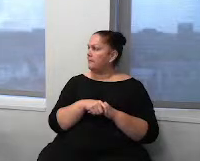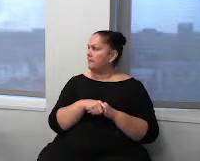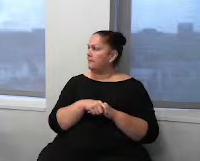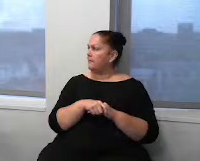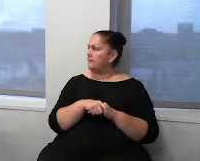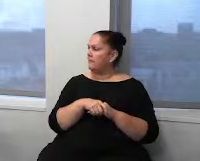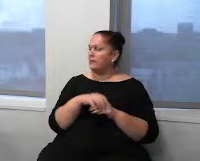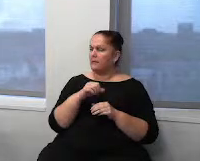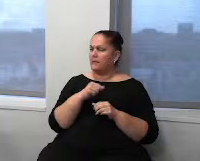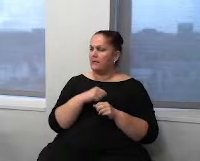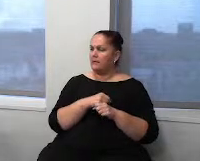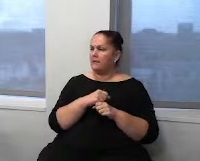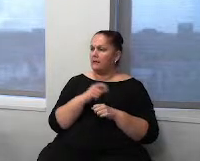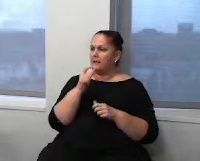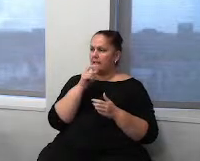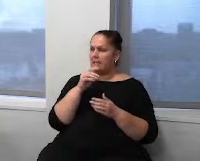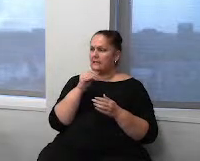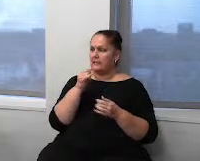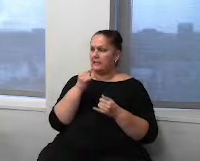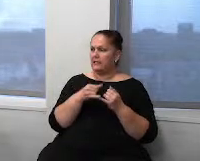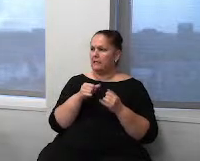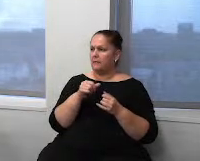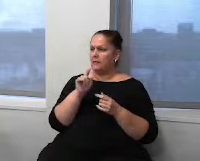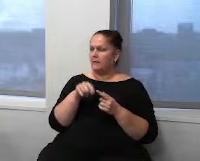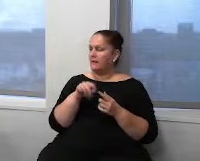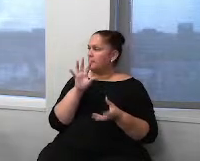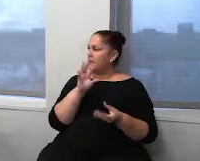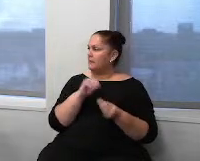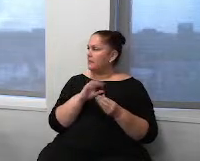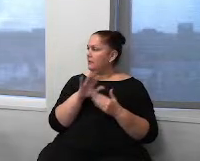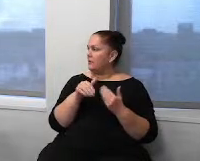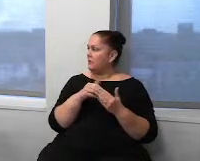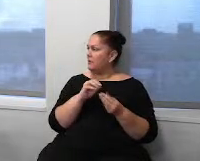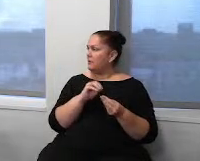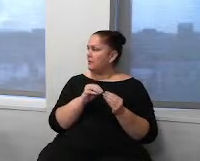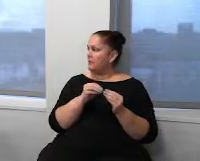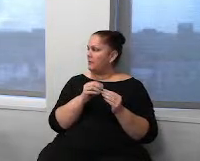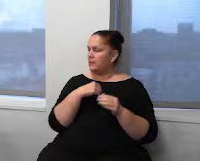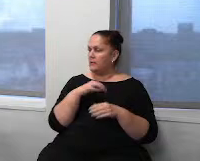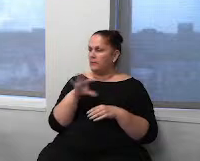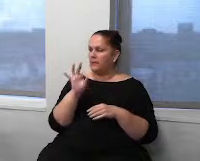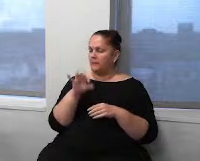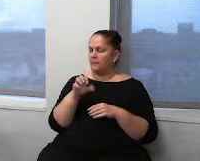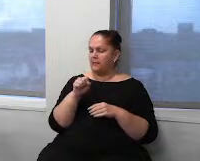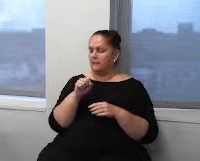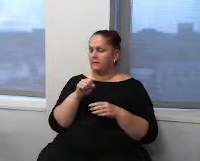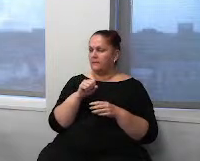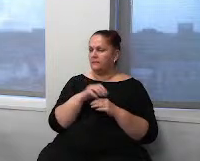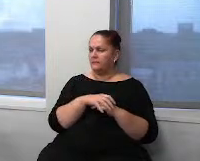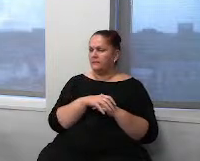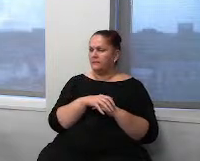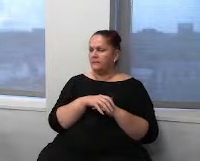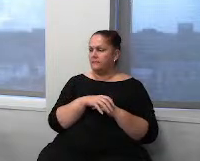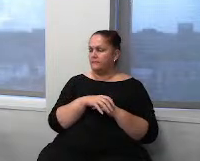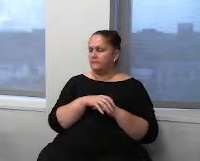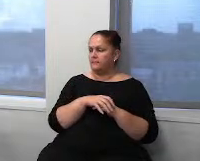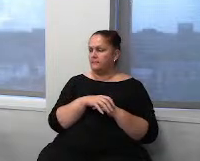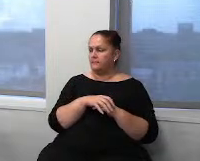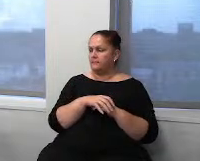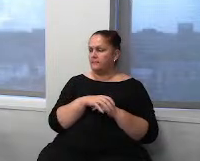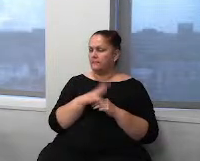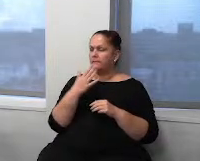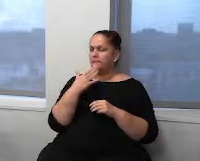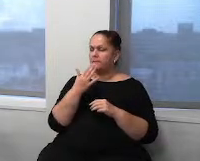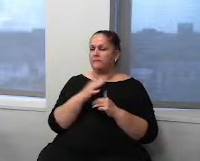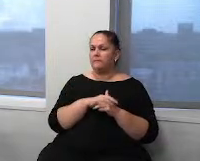I'm sorry, I don't think I heard the numbers that you said. It is listed on the bottom on that. They give you the sum of all those numbers that we have selected. But yes, it's over $70